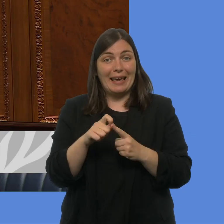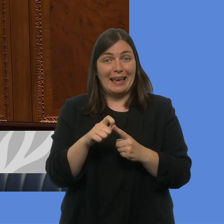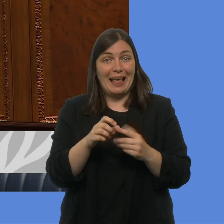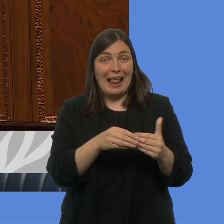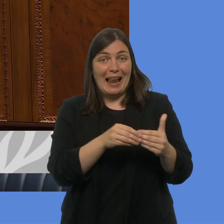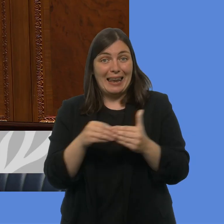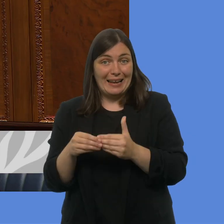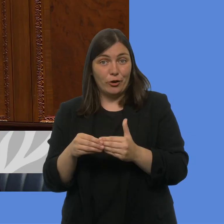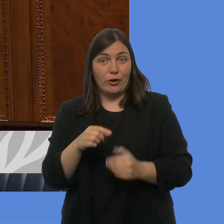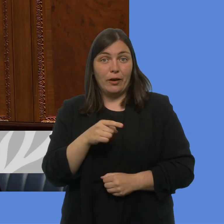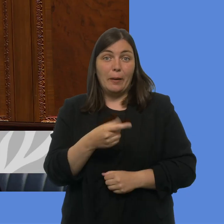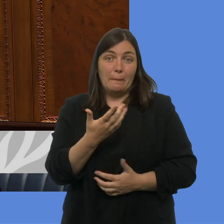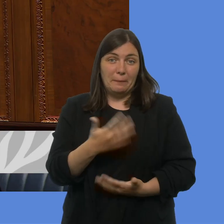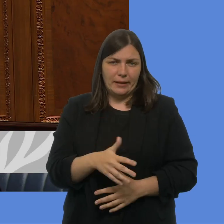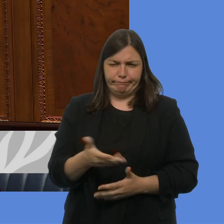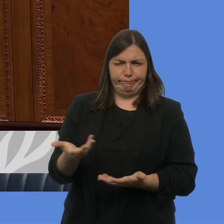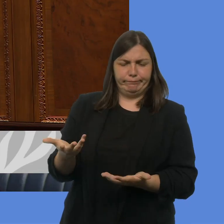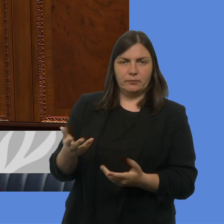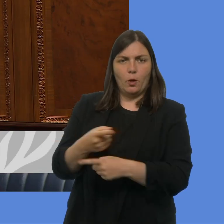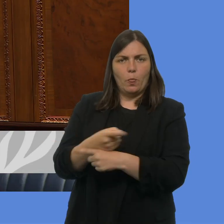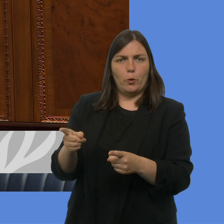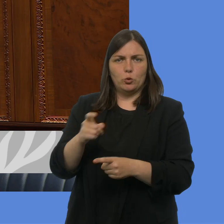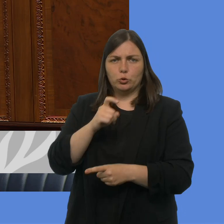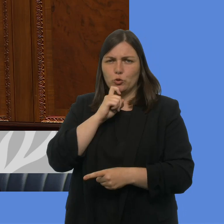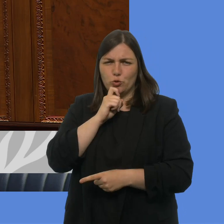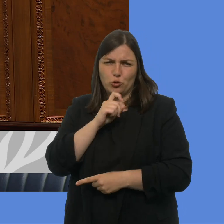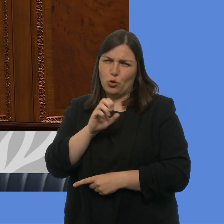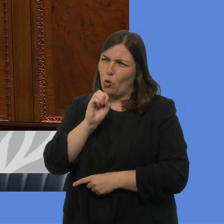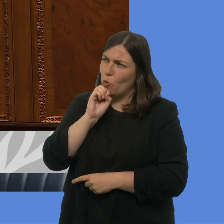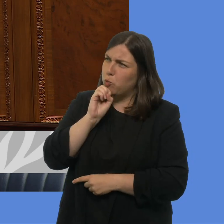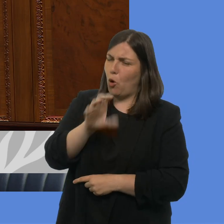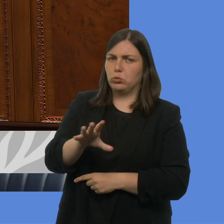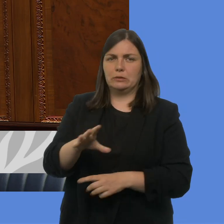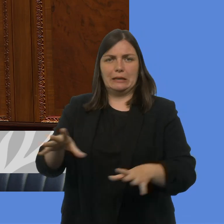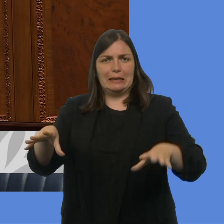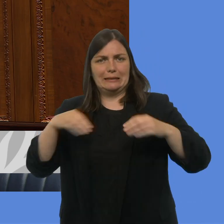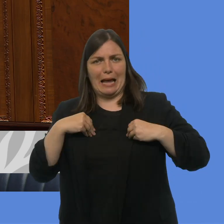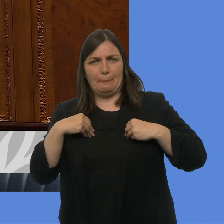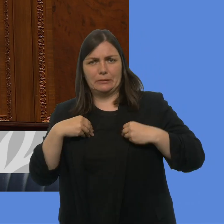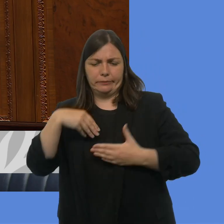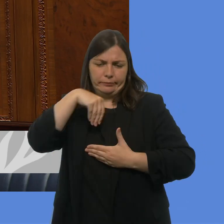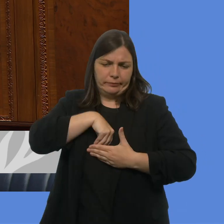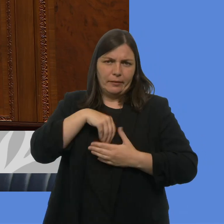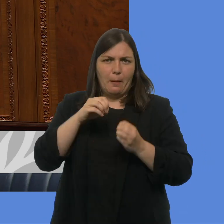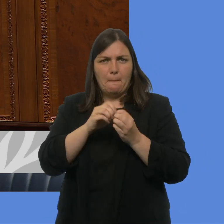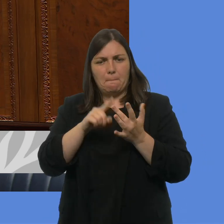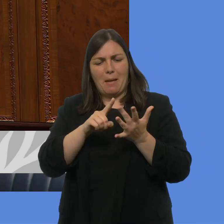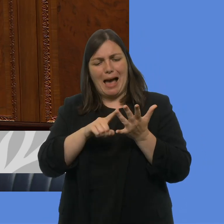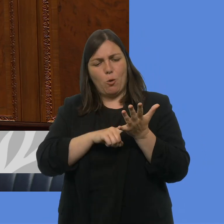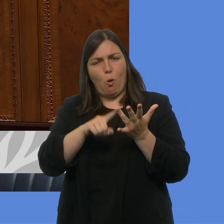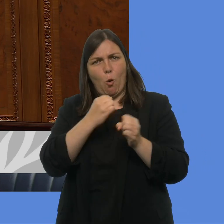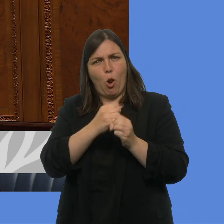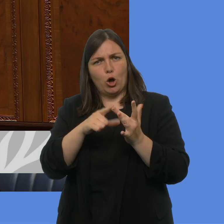to accept biological reality. Yet you head a department alongside Miss Pengelly, which retains its links